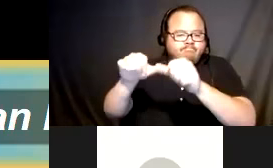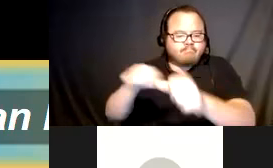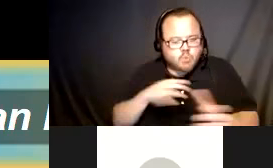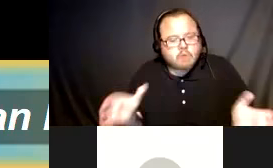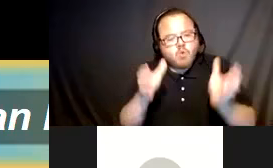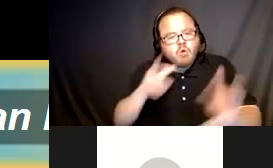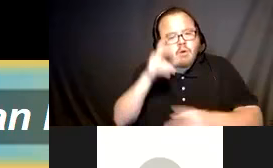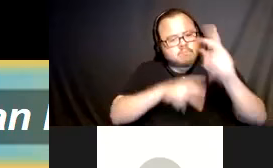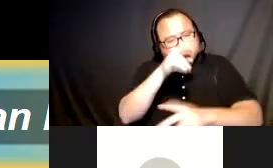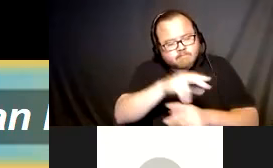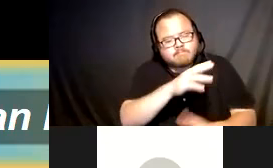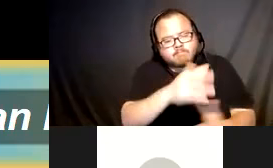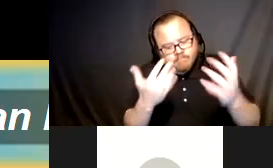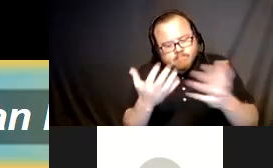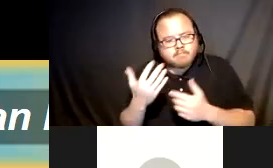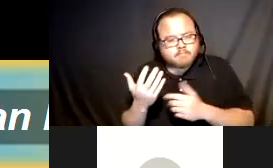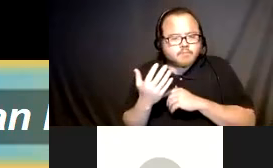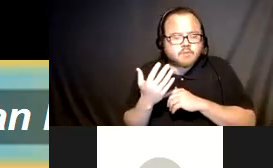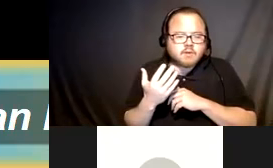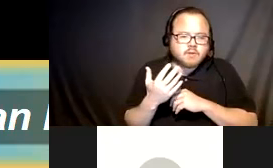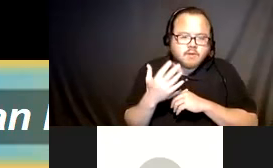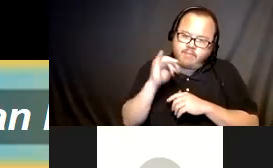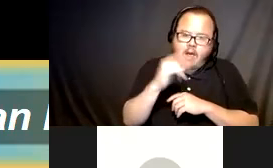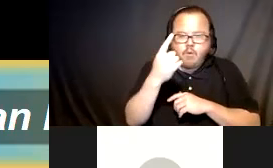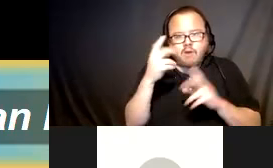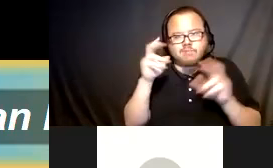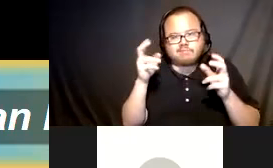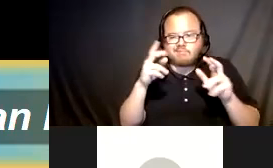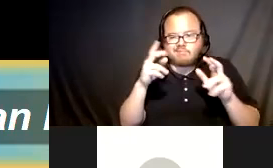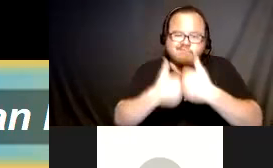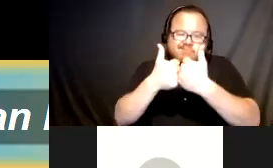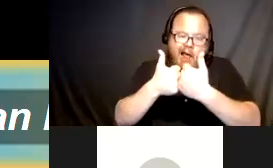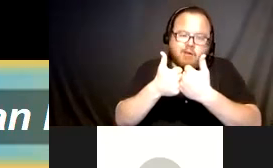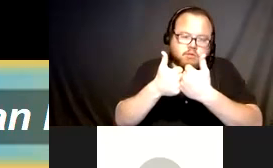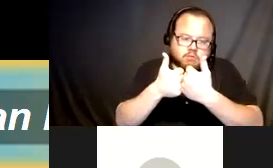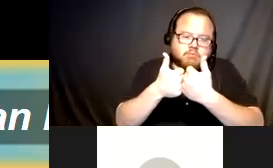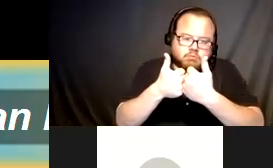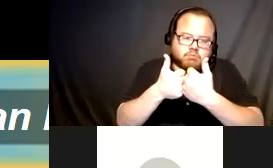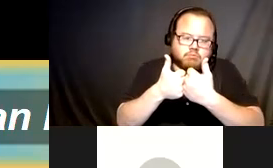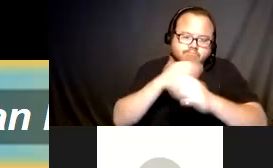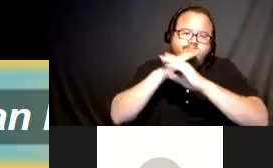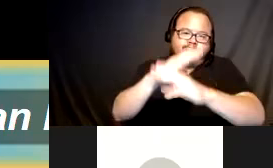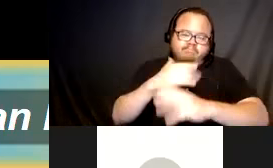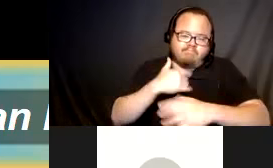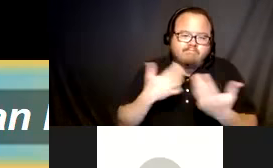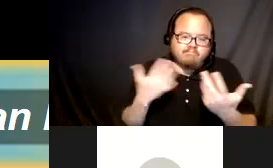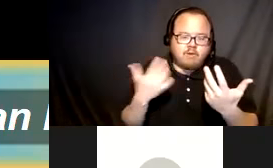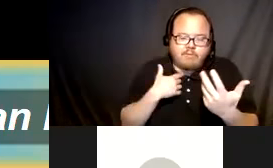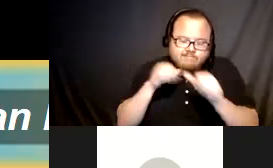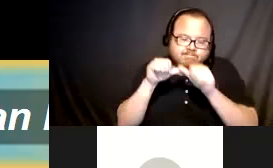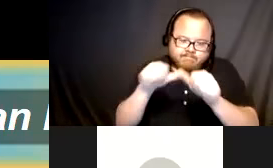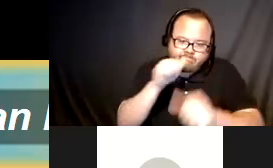people. I think that's kind of been one of the barriers right now that we're just continuing to work with.